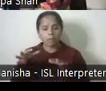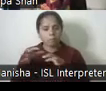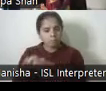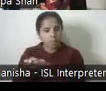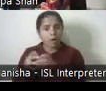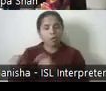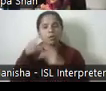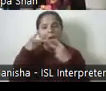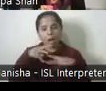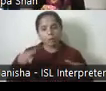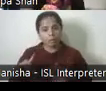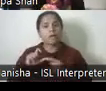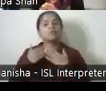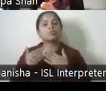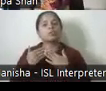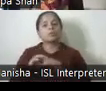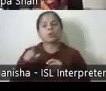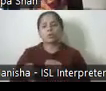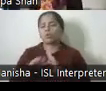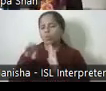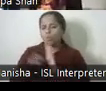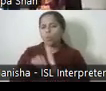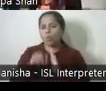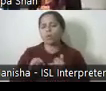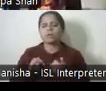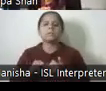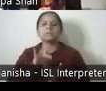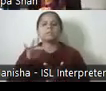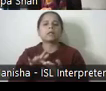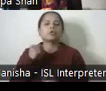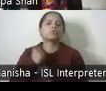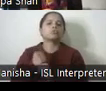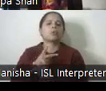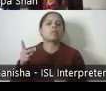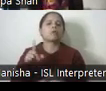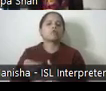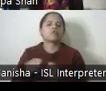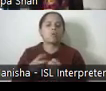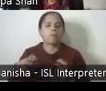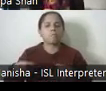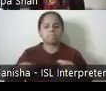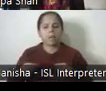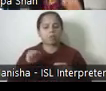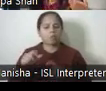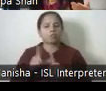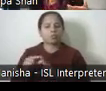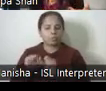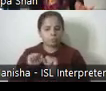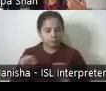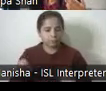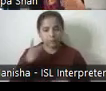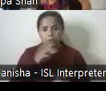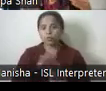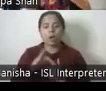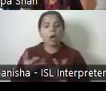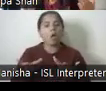were educated and had low-level state sector jobs or had engaged in NGOs and business activities, and showing how they've